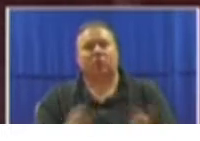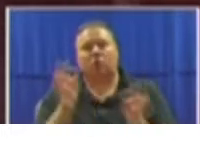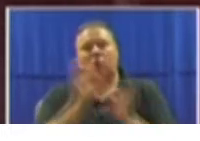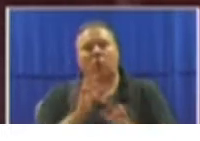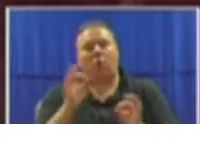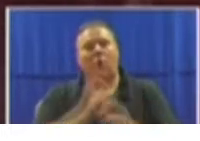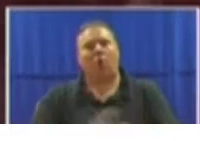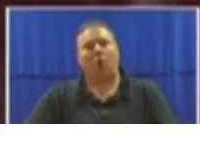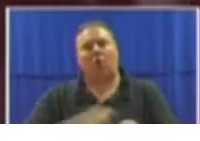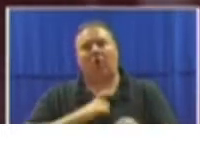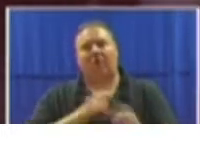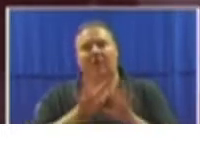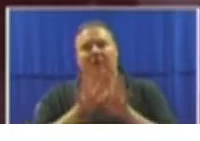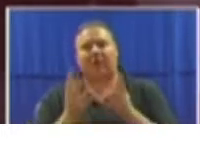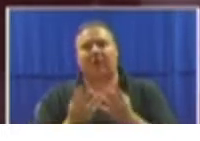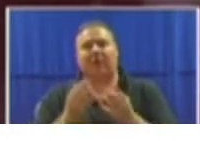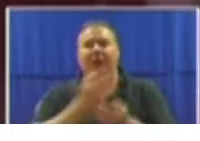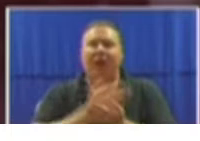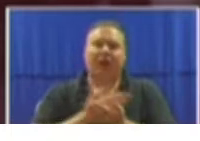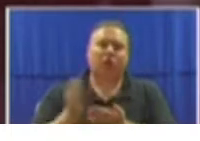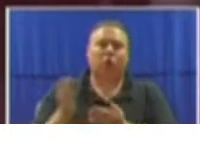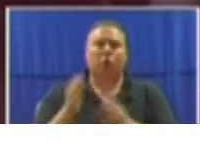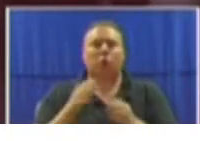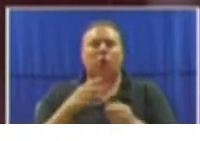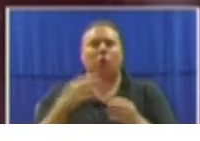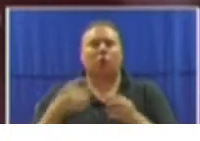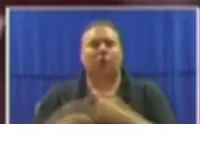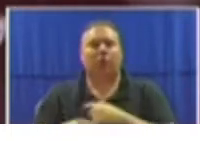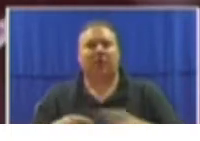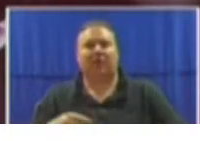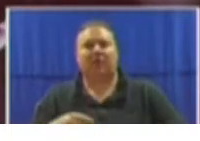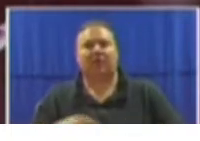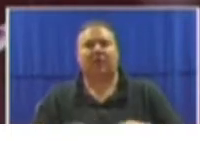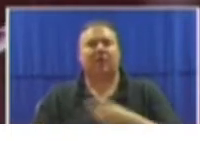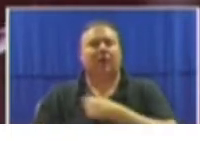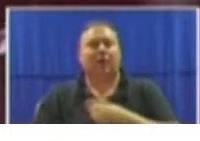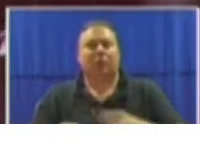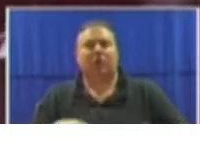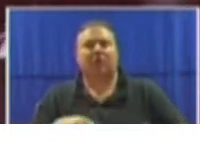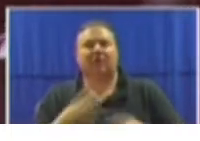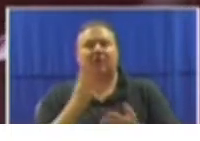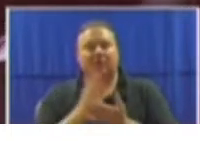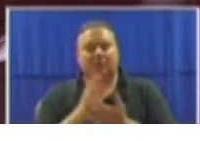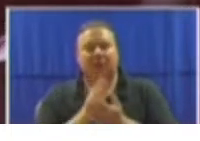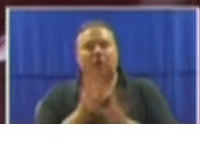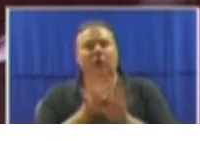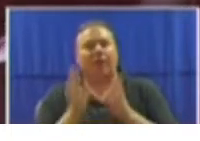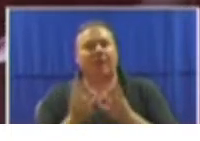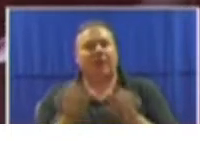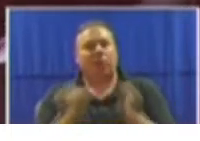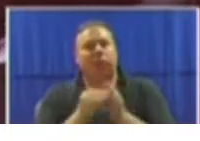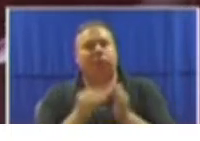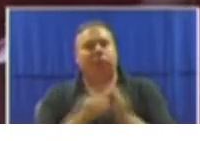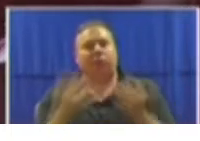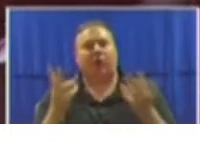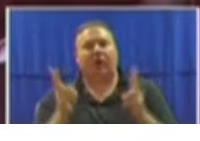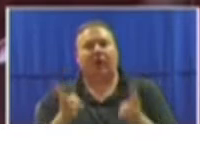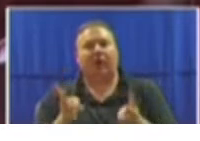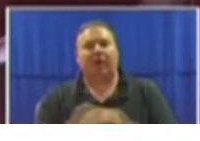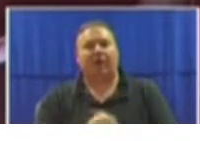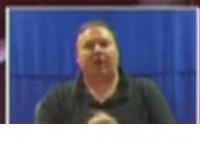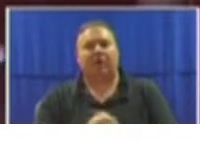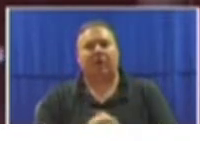confidence into cabinet excluding the president must reconstitute the cabinet. This is a very